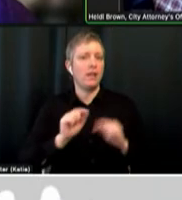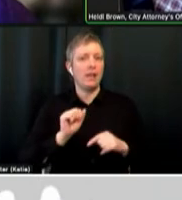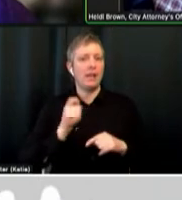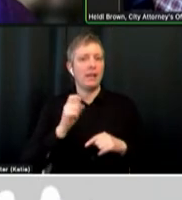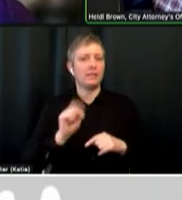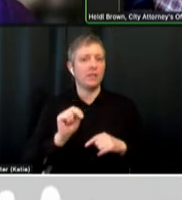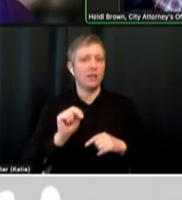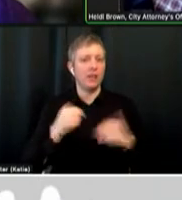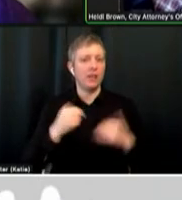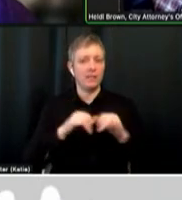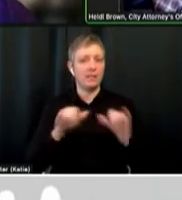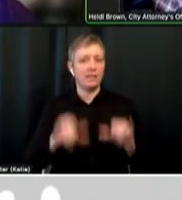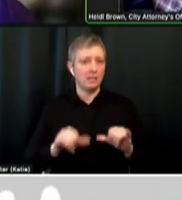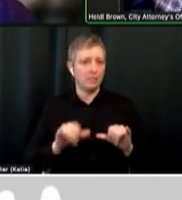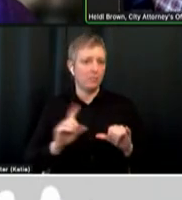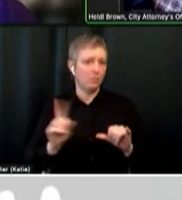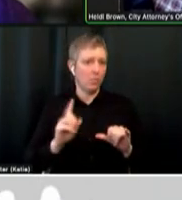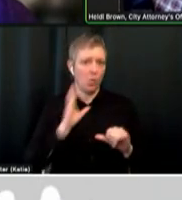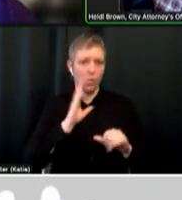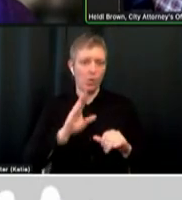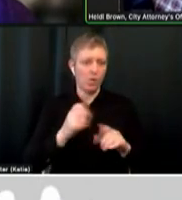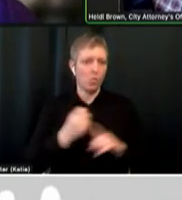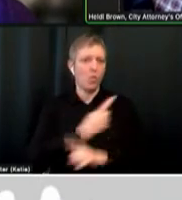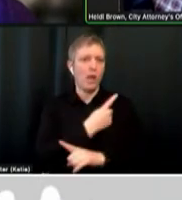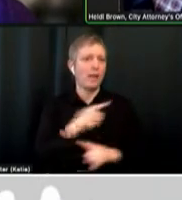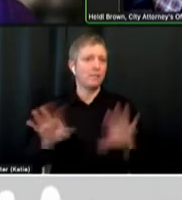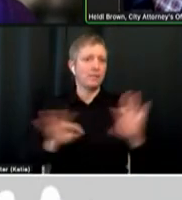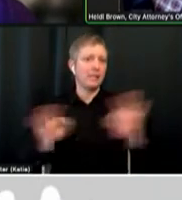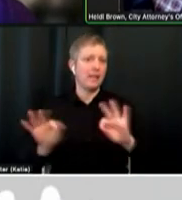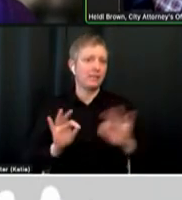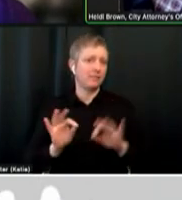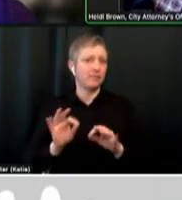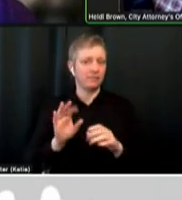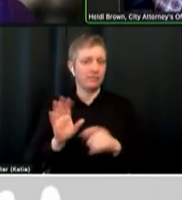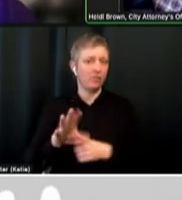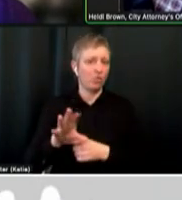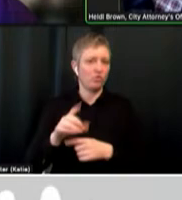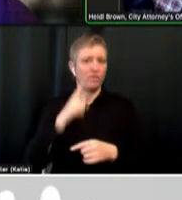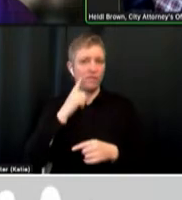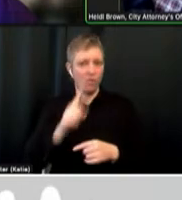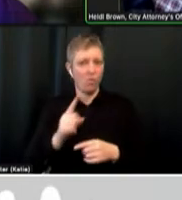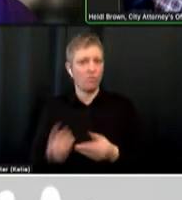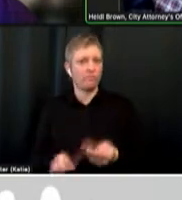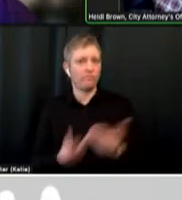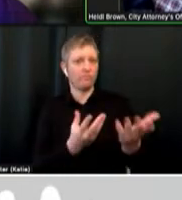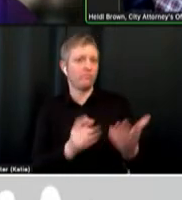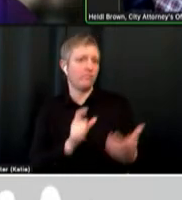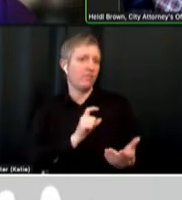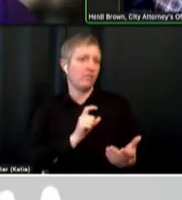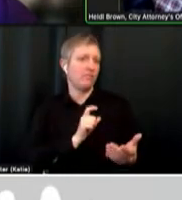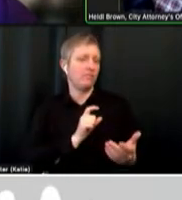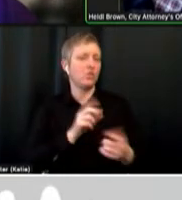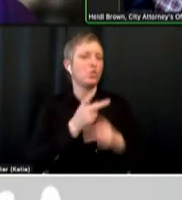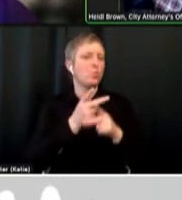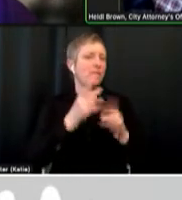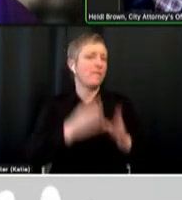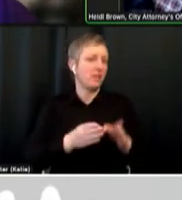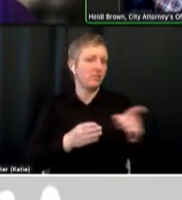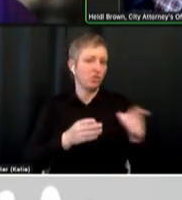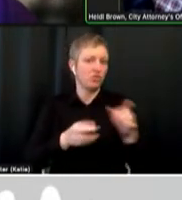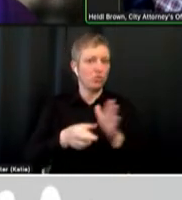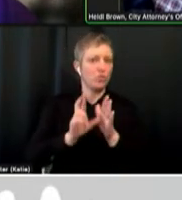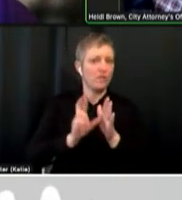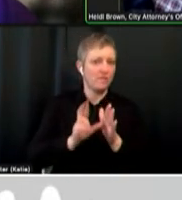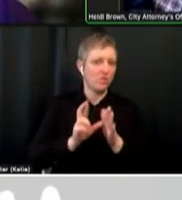select footage for a supervisor to review. And the supervisor will